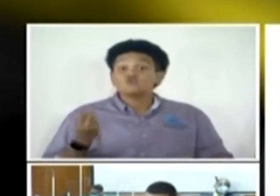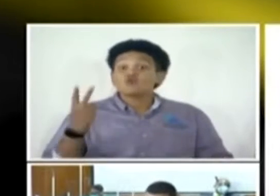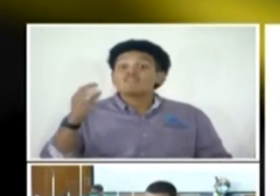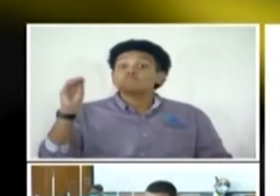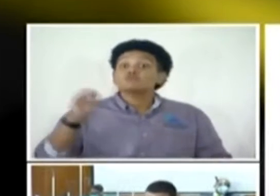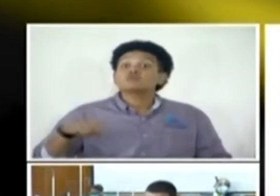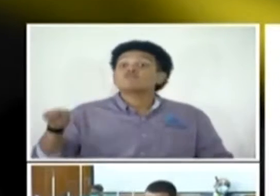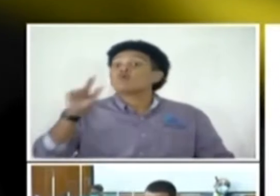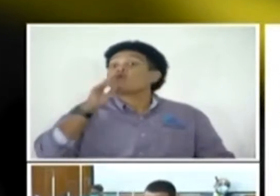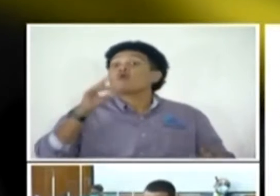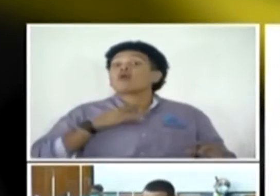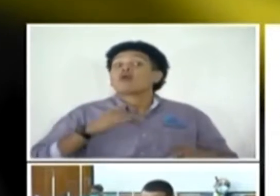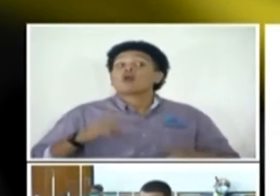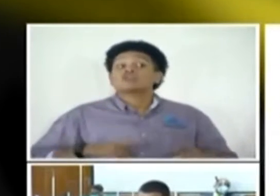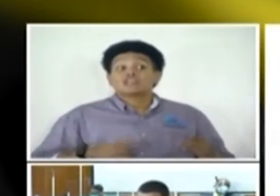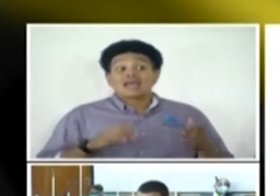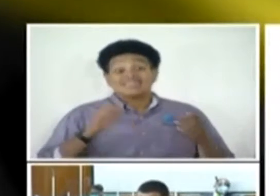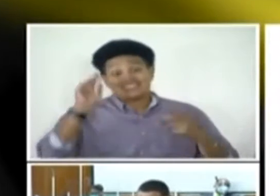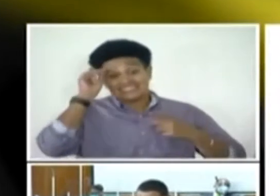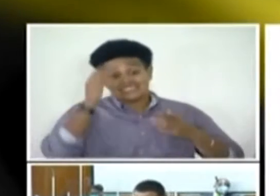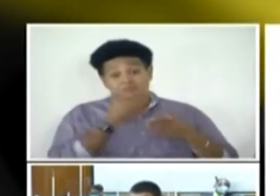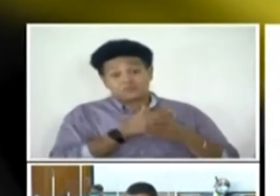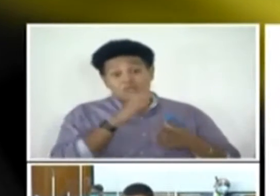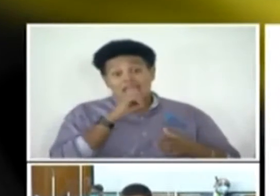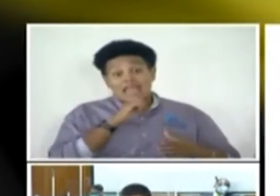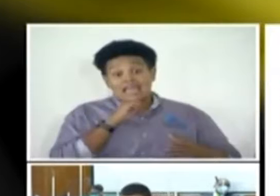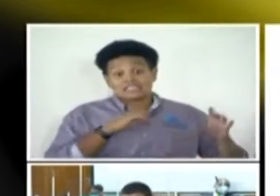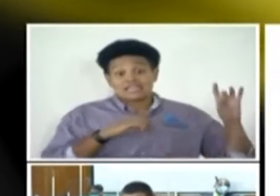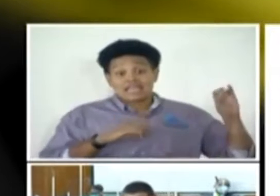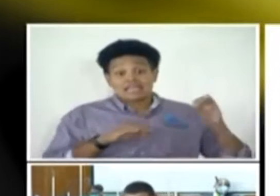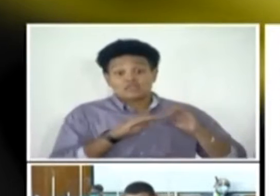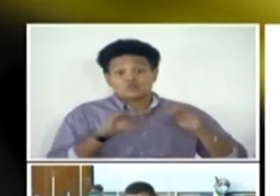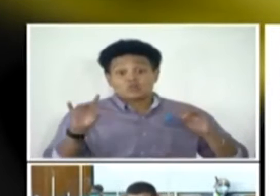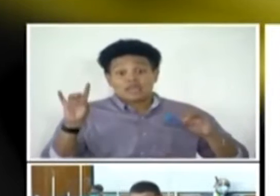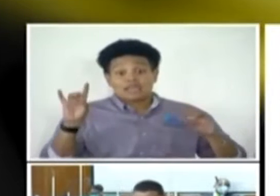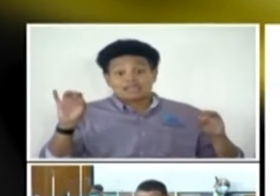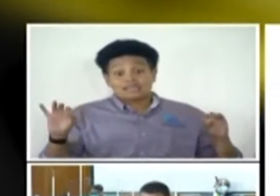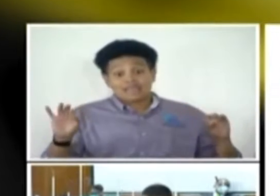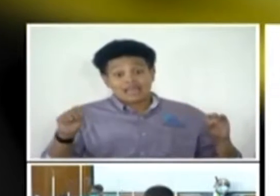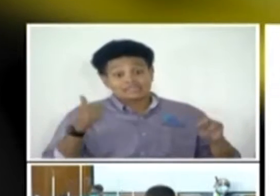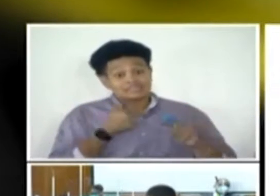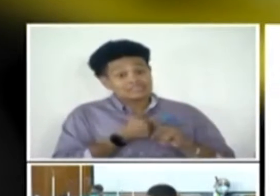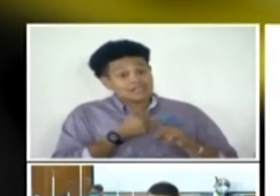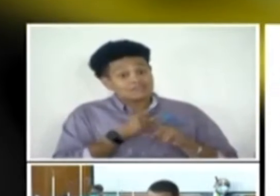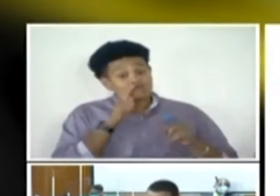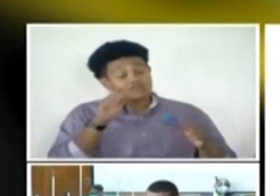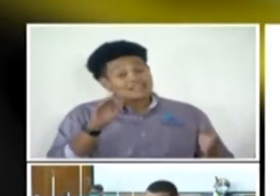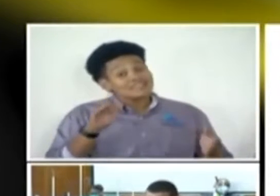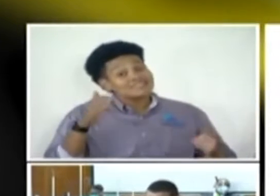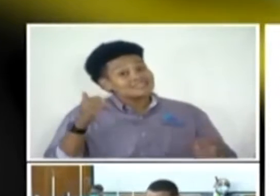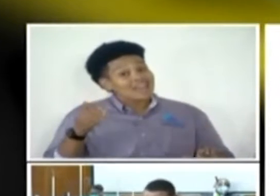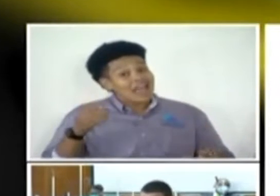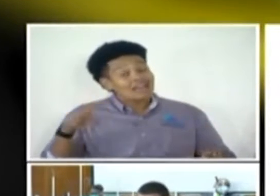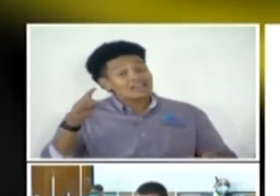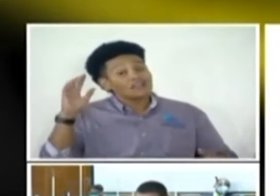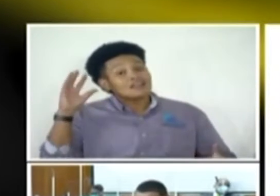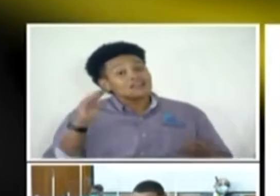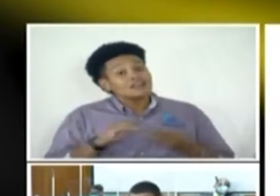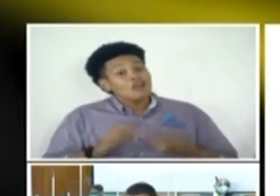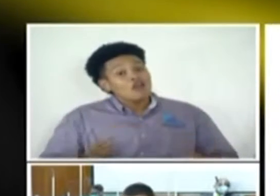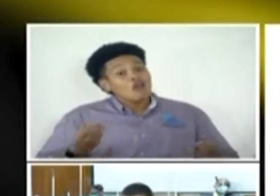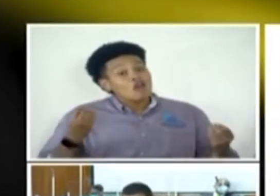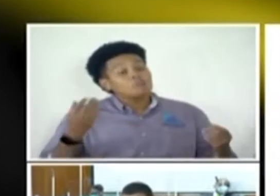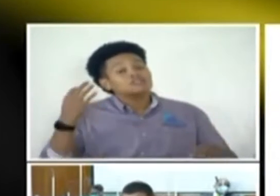the disease in the age group 80 to 89 have died. And they account for 19